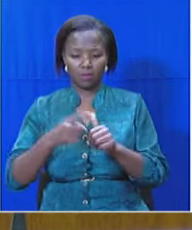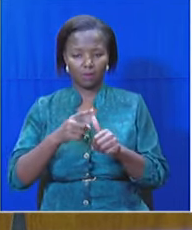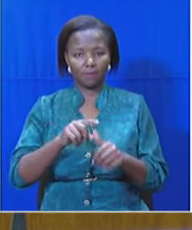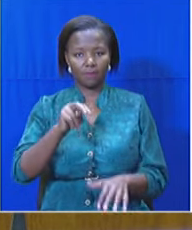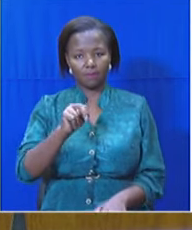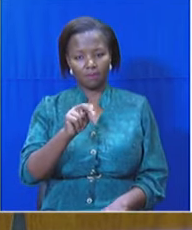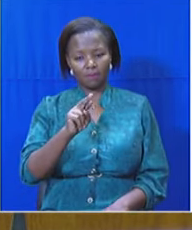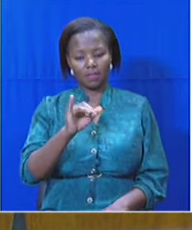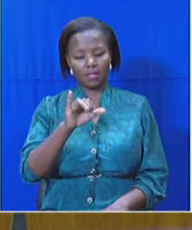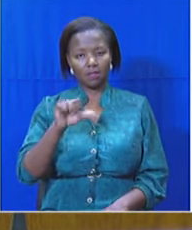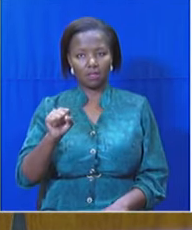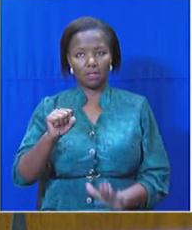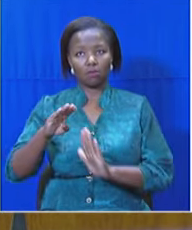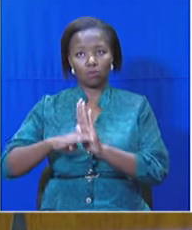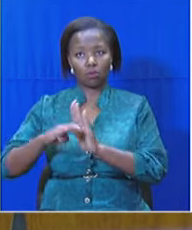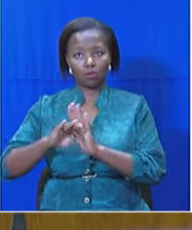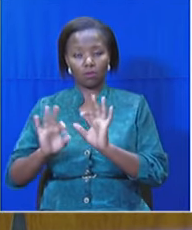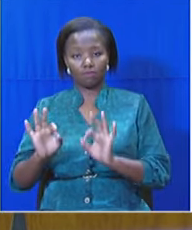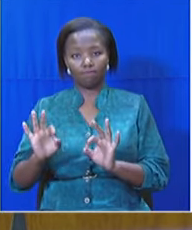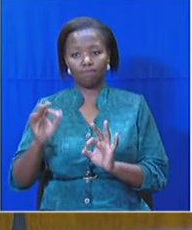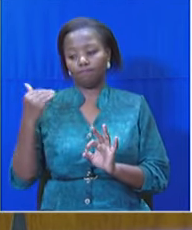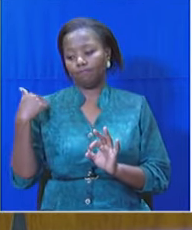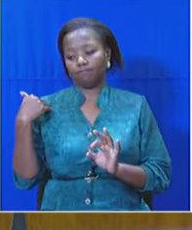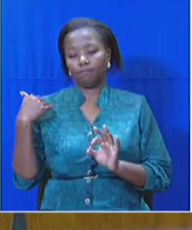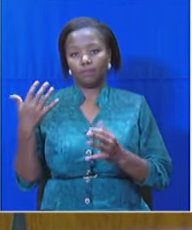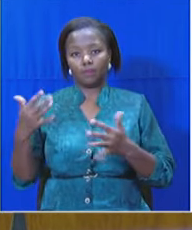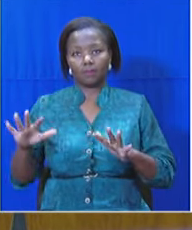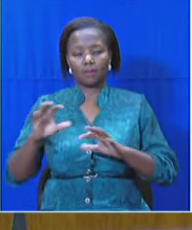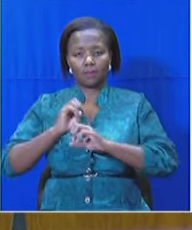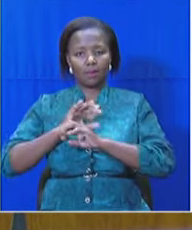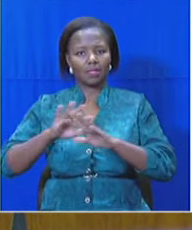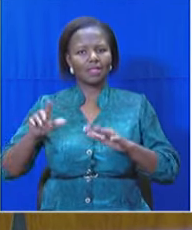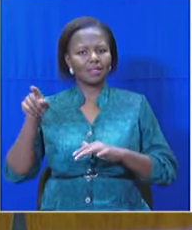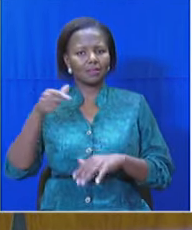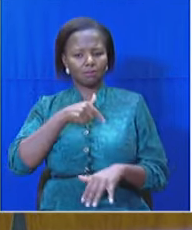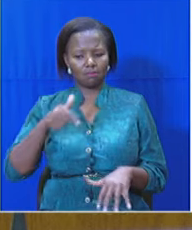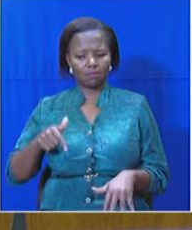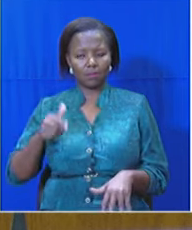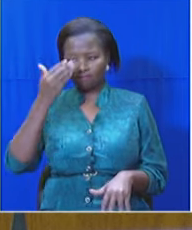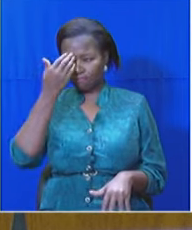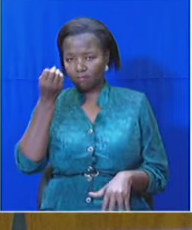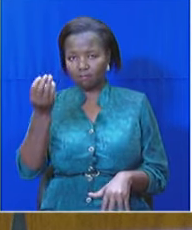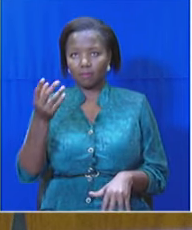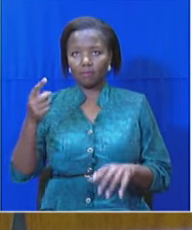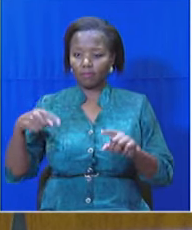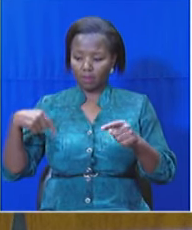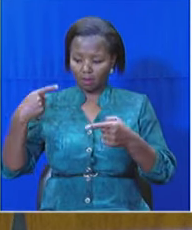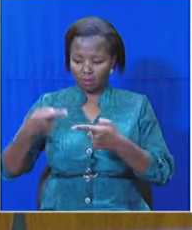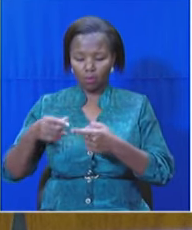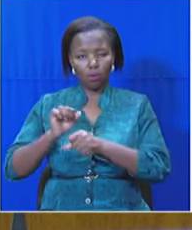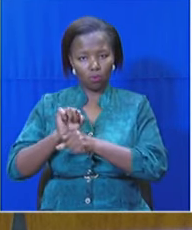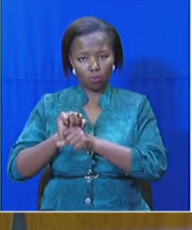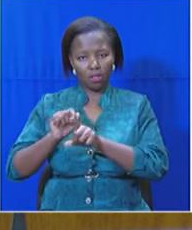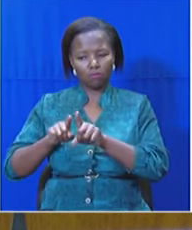Program. Honorable Chair, since the instruction in the SONA, work has been progressing steadily.